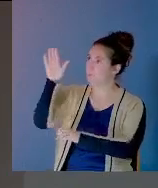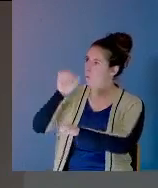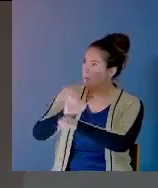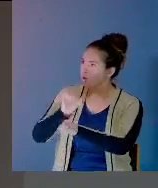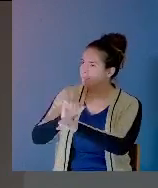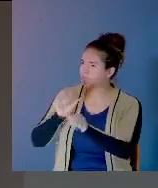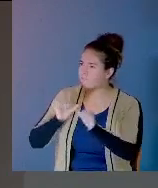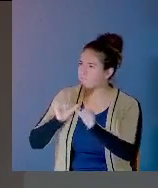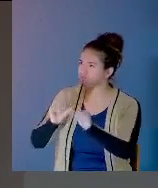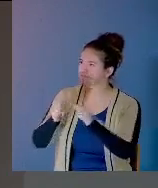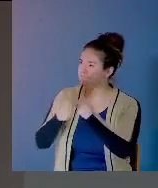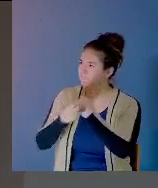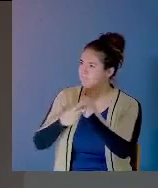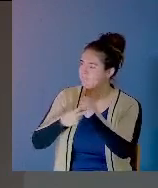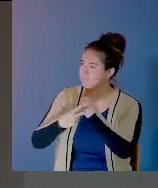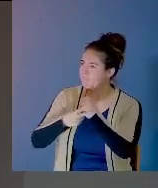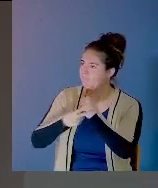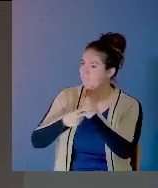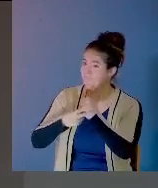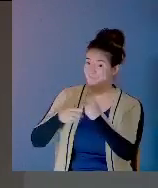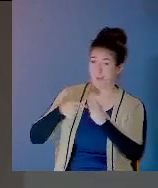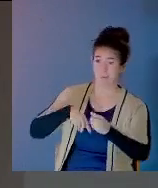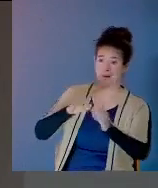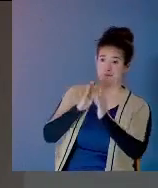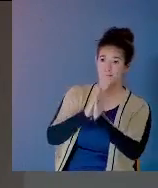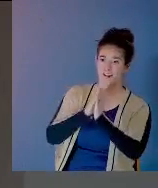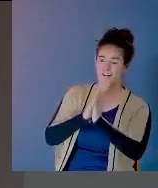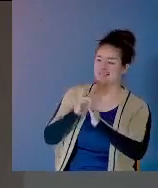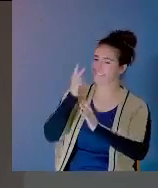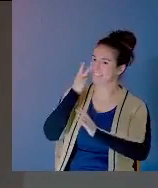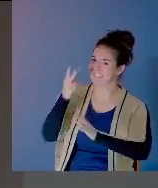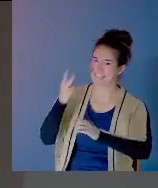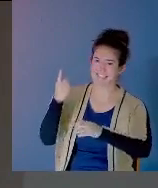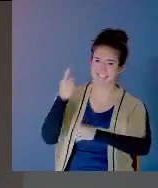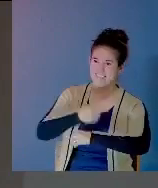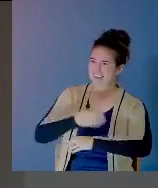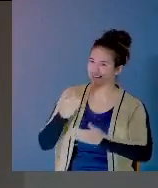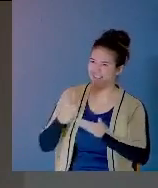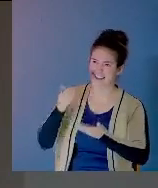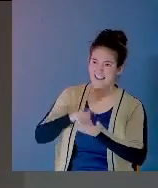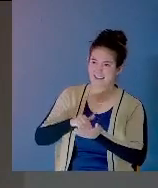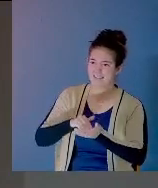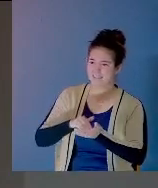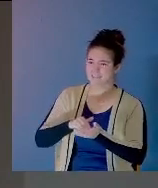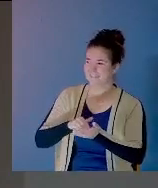Lord, for that we get to see another day. In the name of Jesus Christ, we pray. Amen.